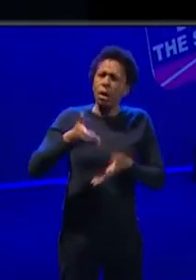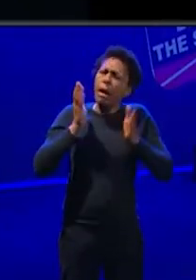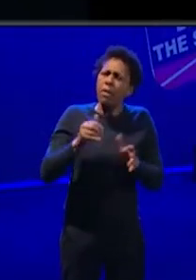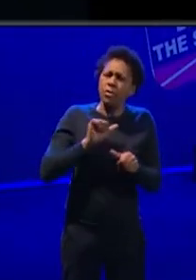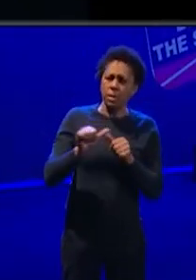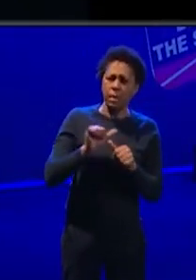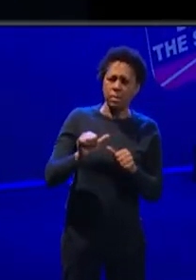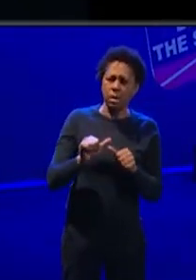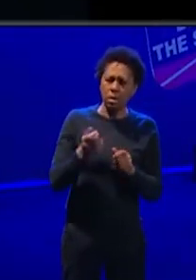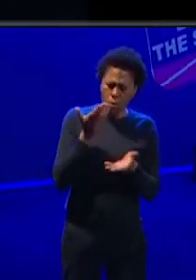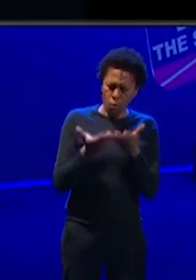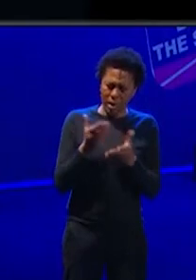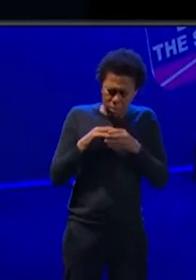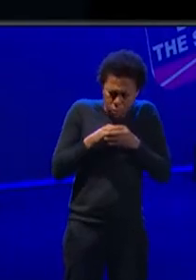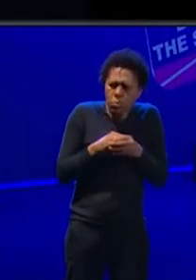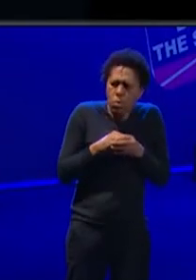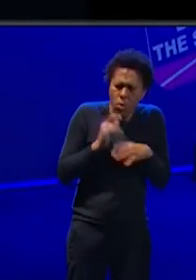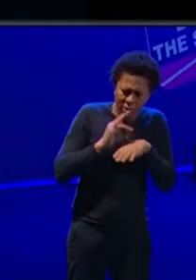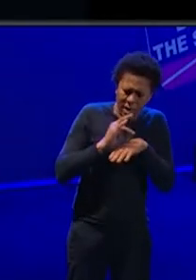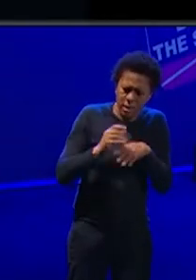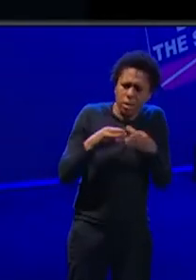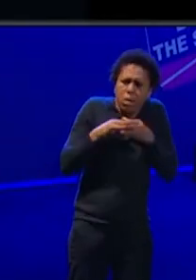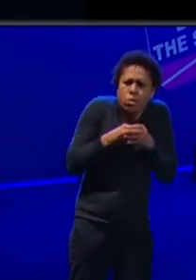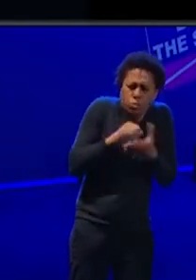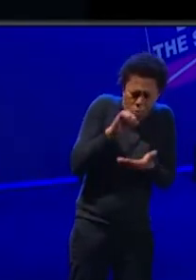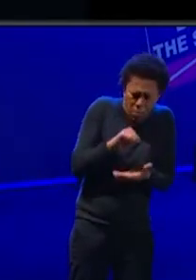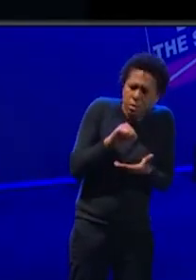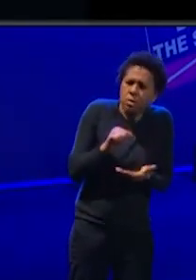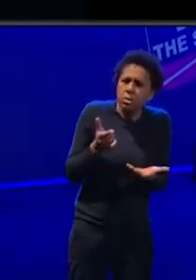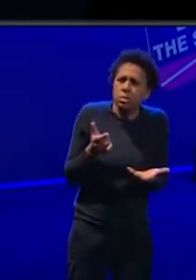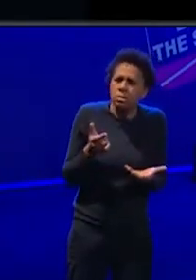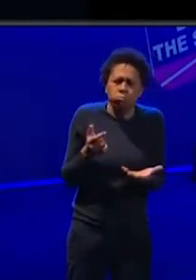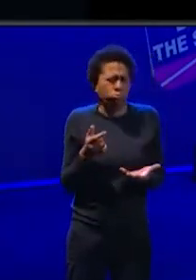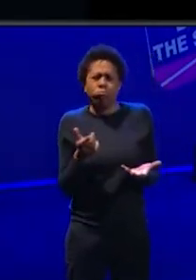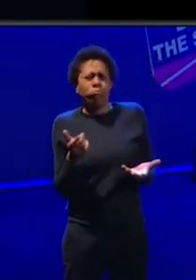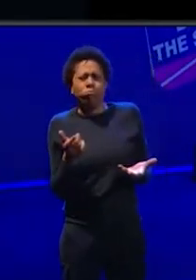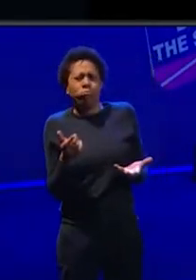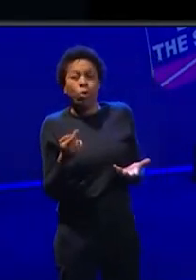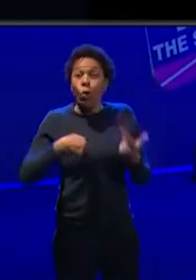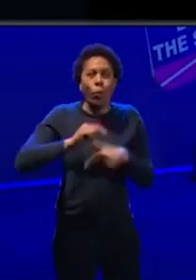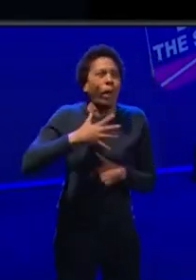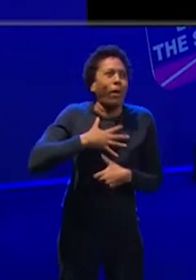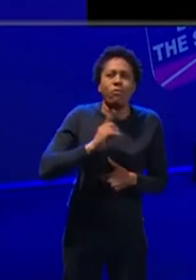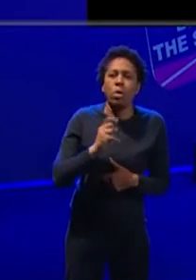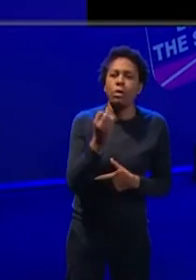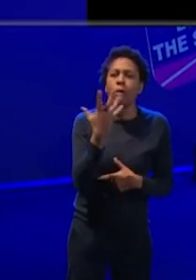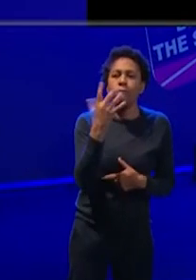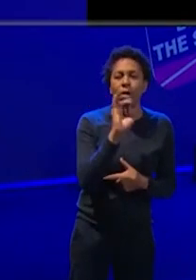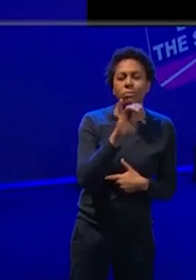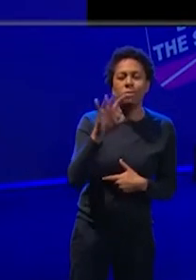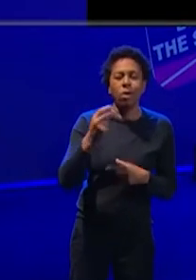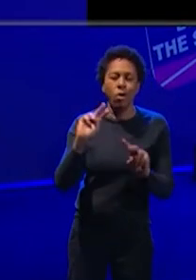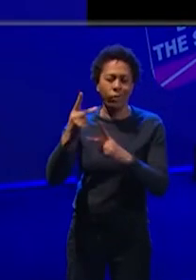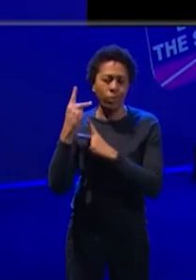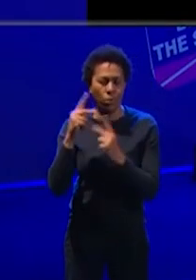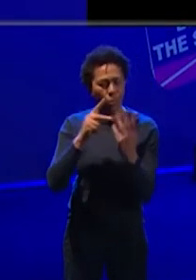the small thing, the discreet thing over here. Yeah. We love a five-star review, and we'll read a five-star